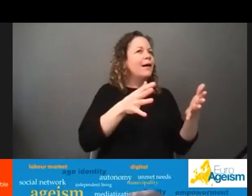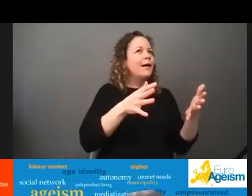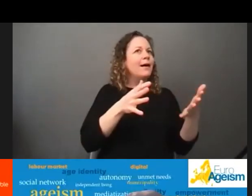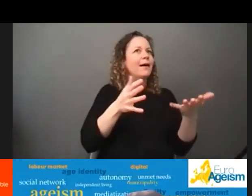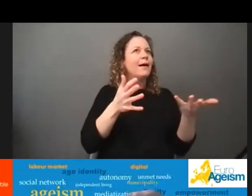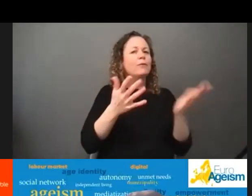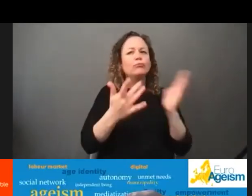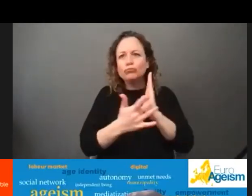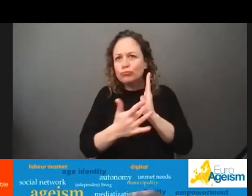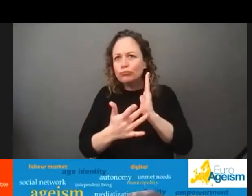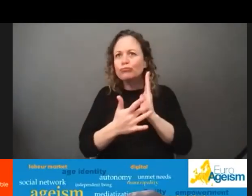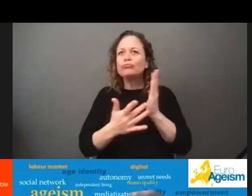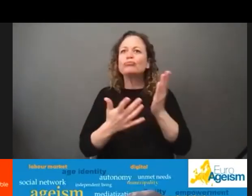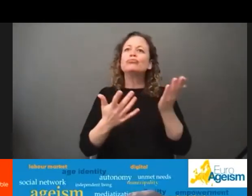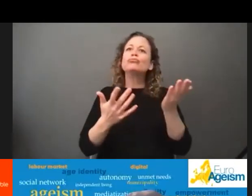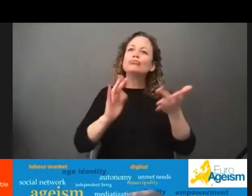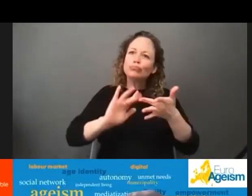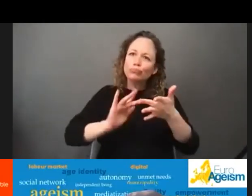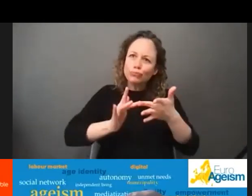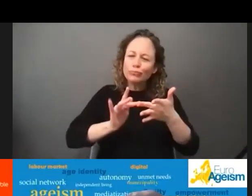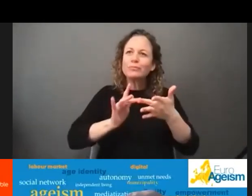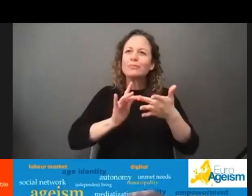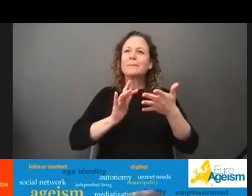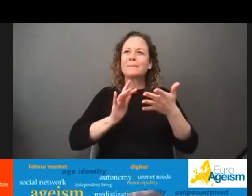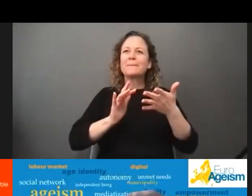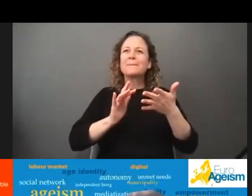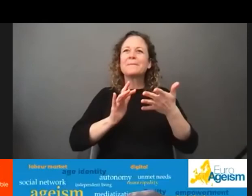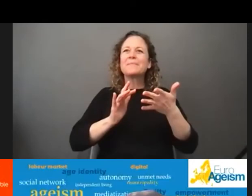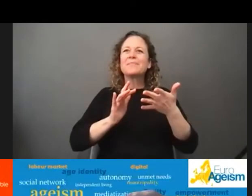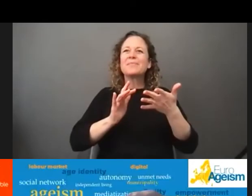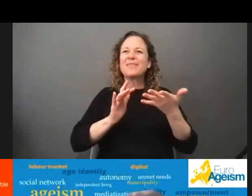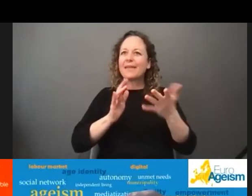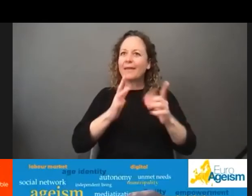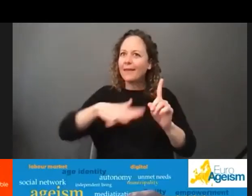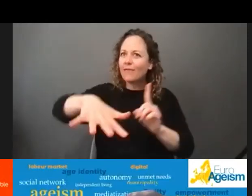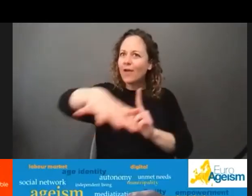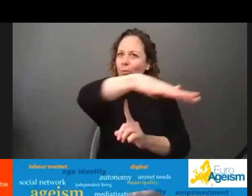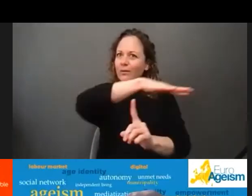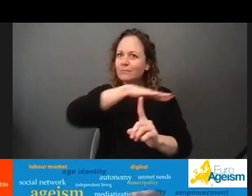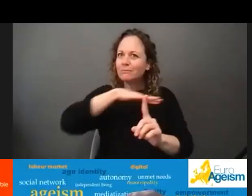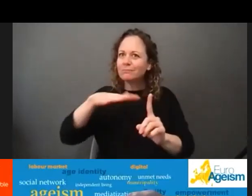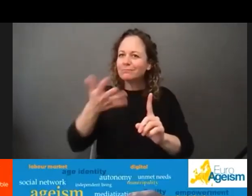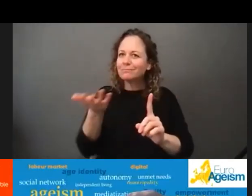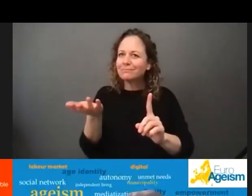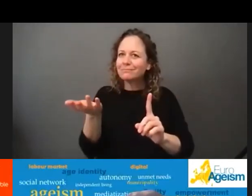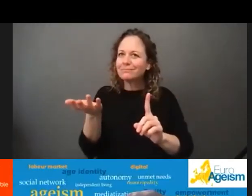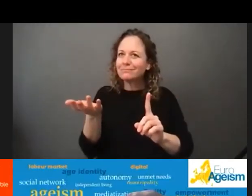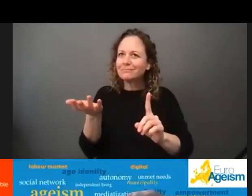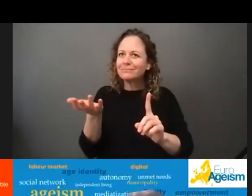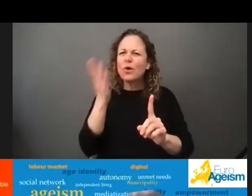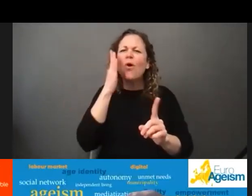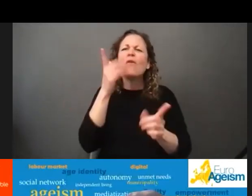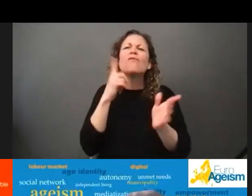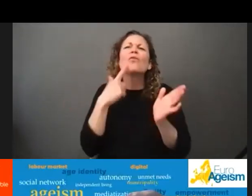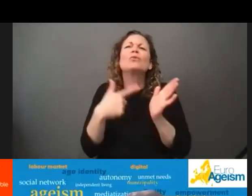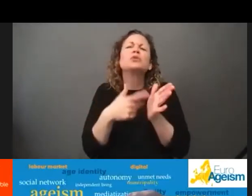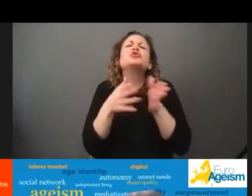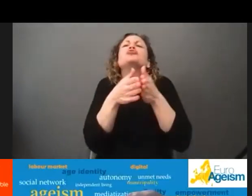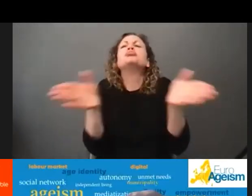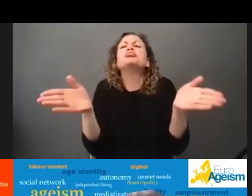ageism that's external, right? The environment say, well, older people they don't like technology. They don't want to